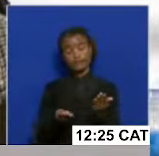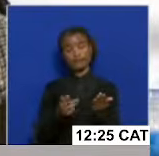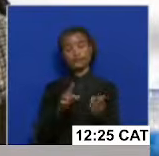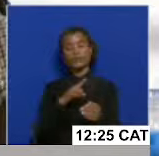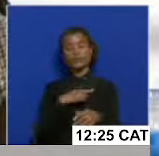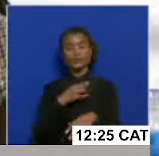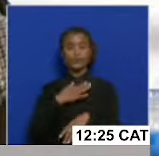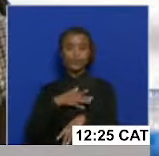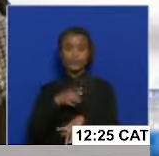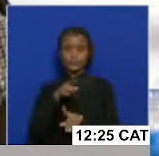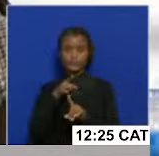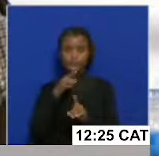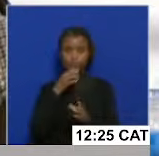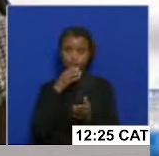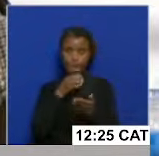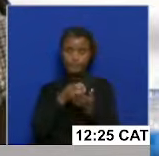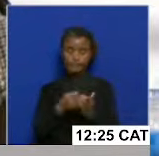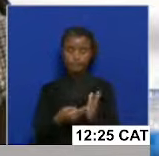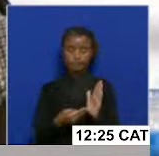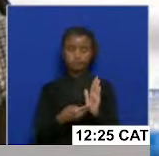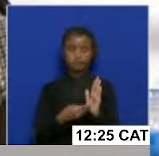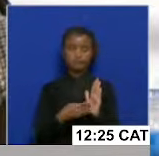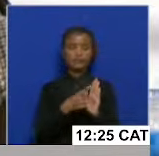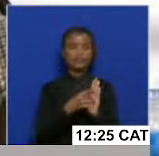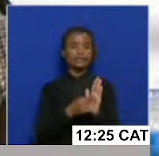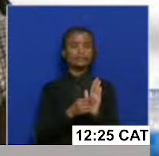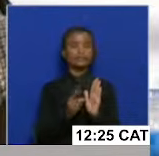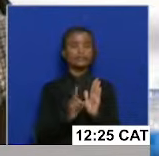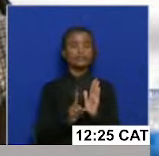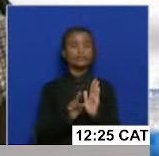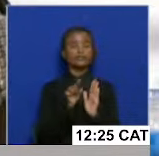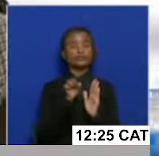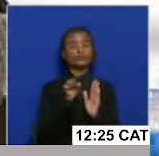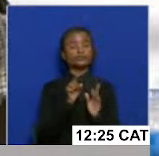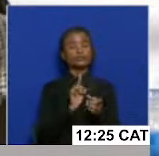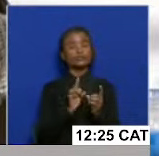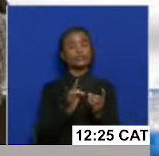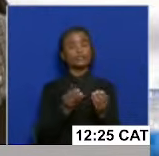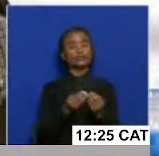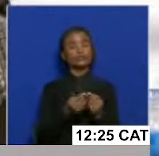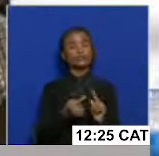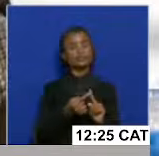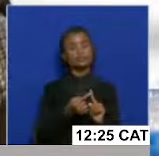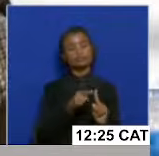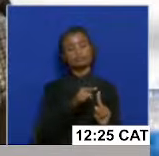is it here when you are discussing this with Officer Stoles?